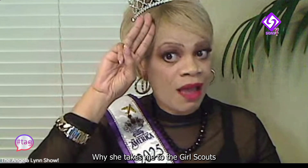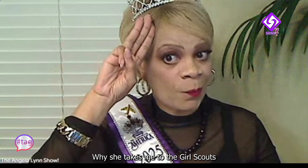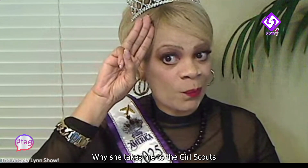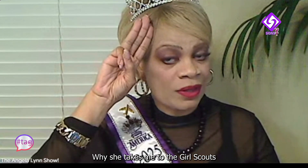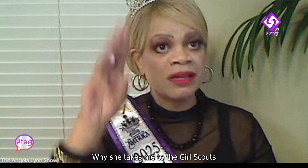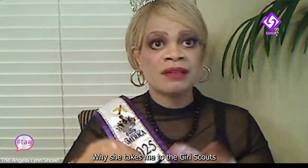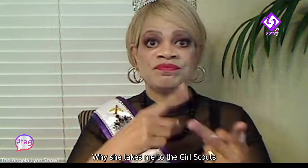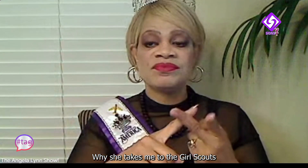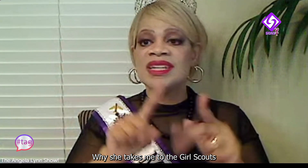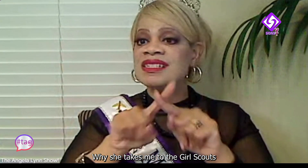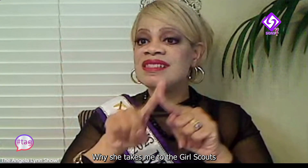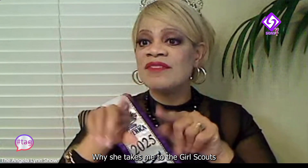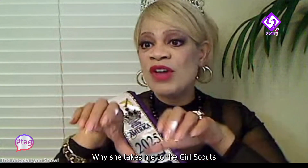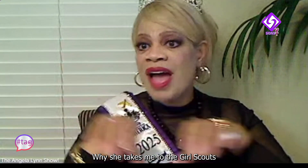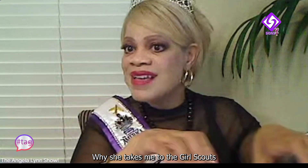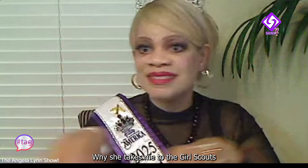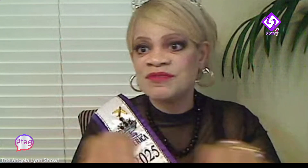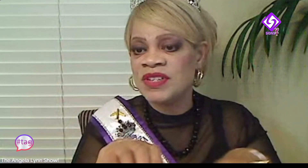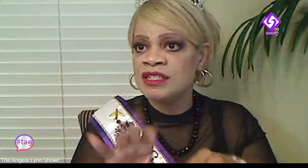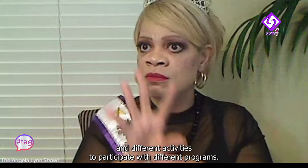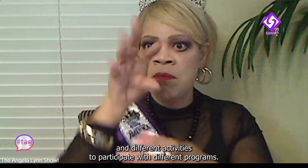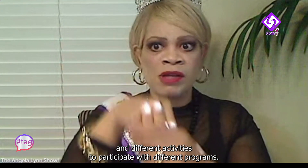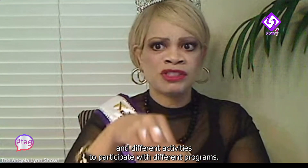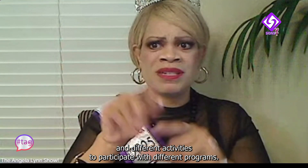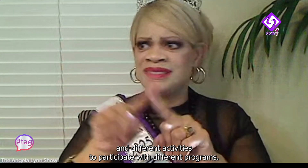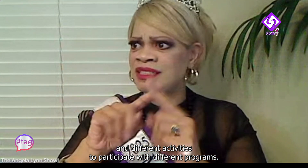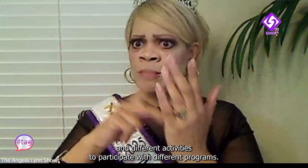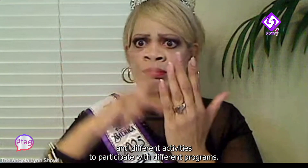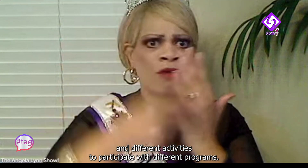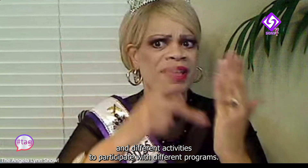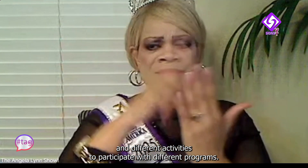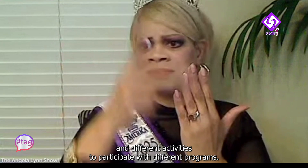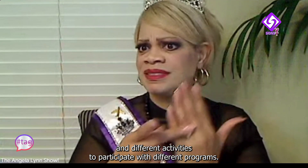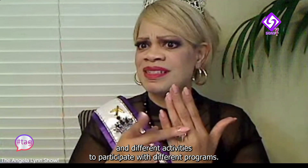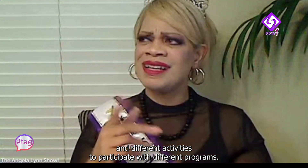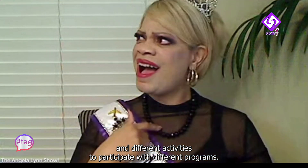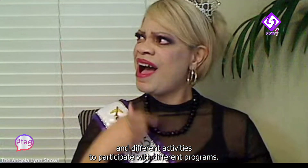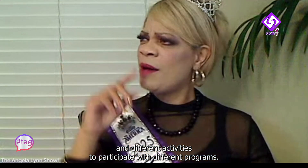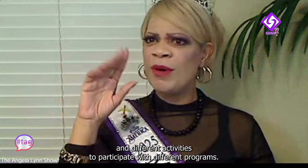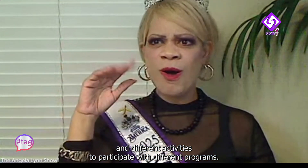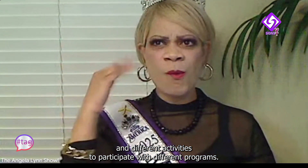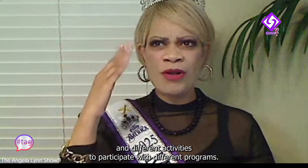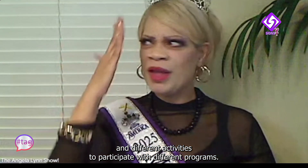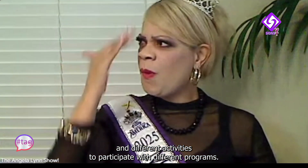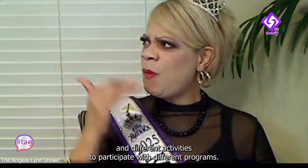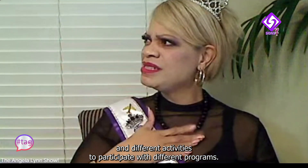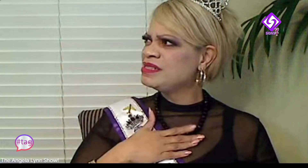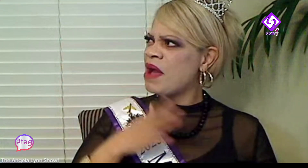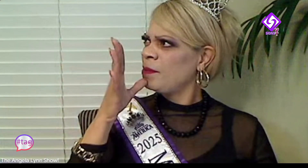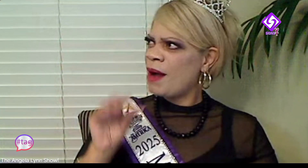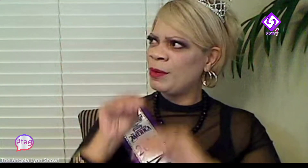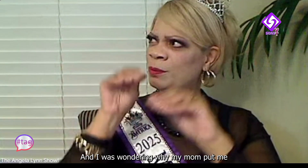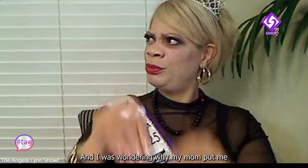Why? She takes me to the Girl Scouts and different activities to participate with different